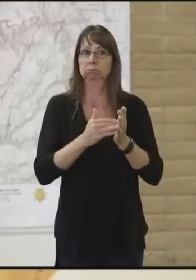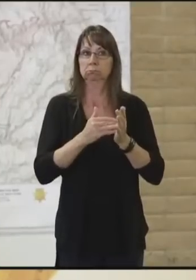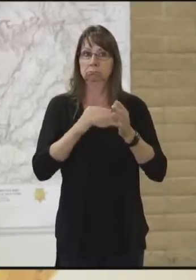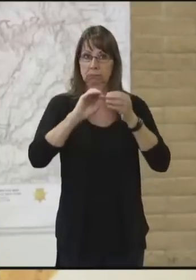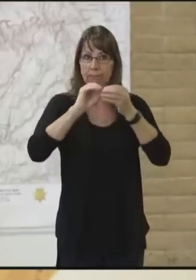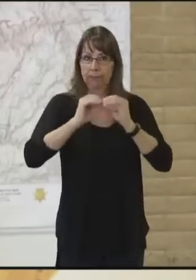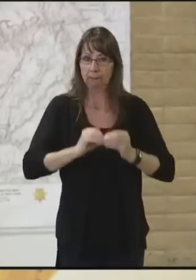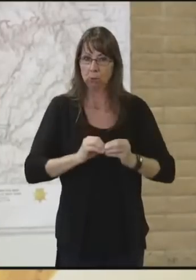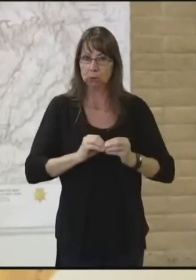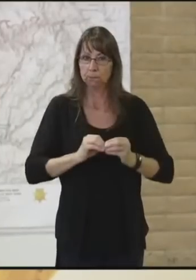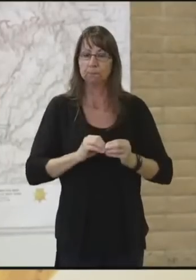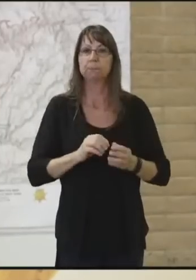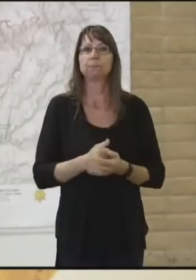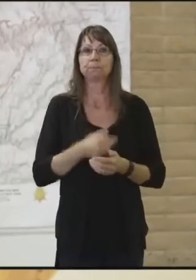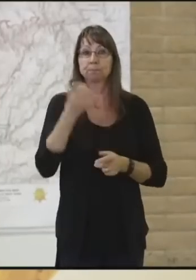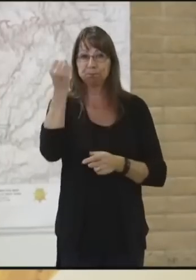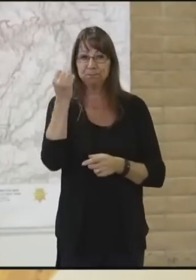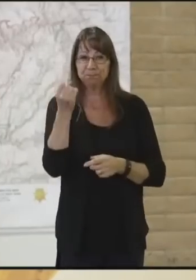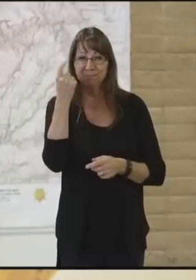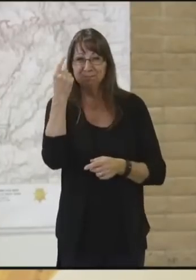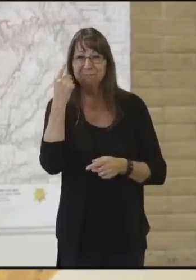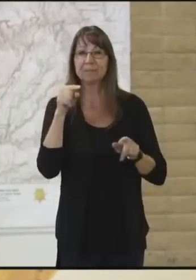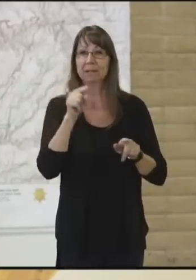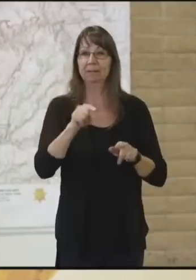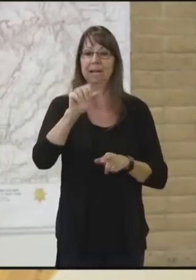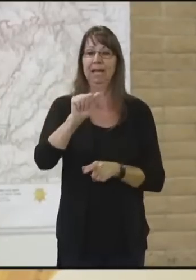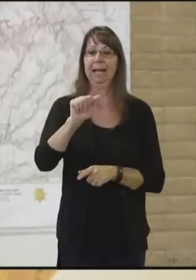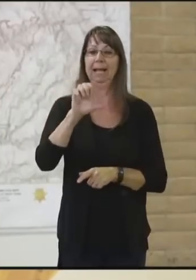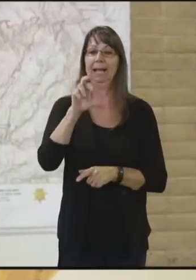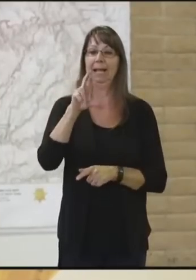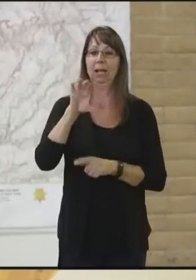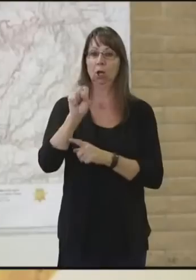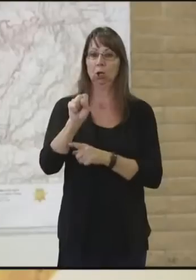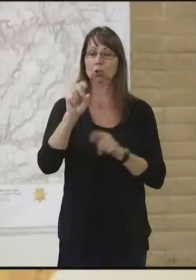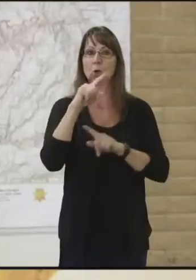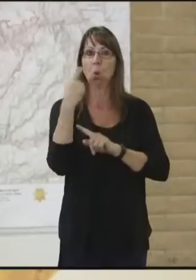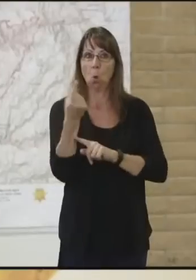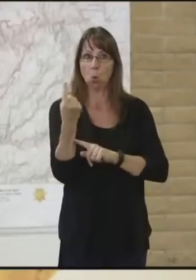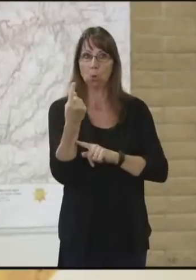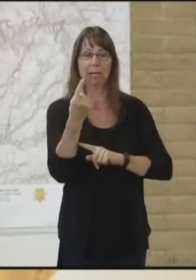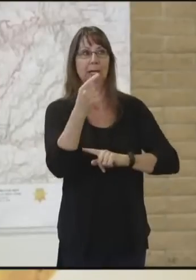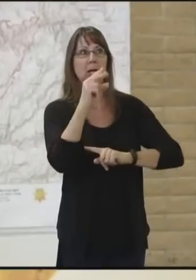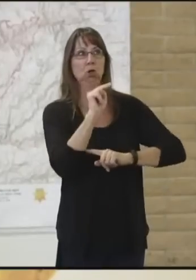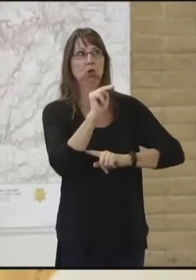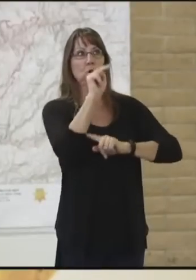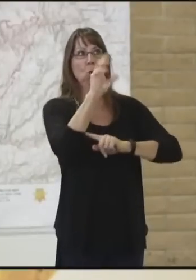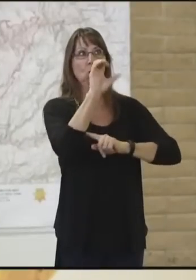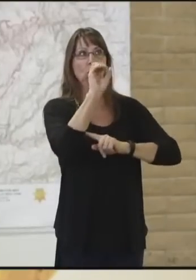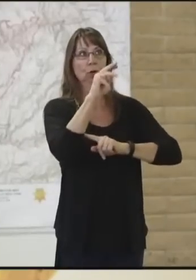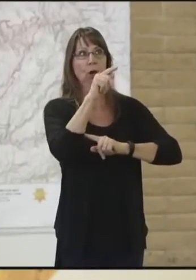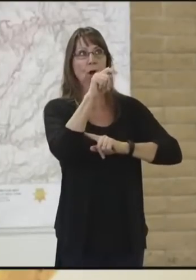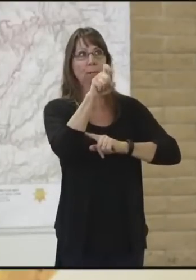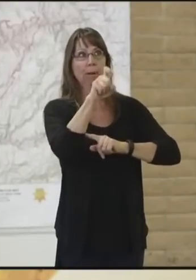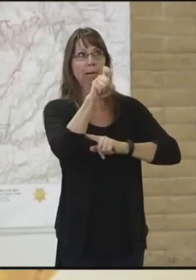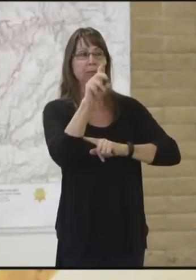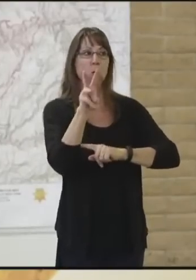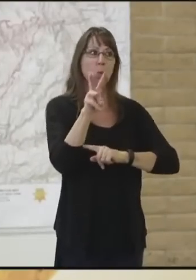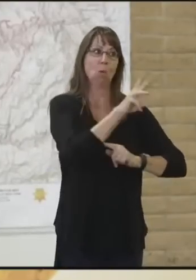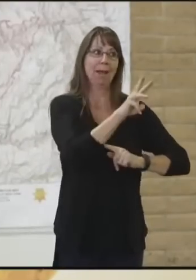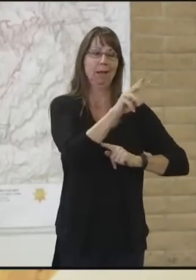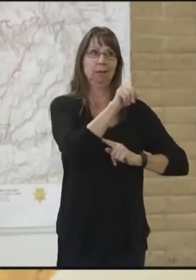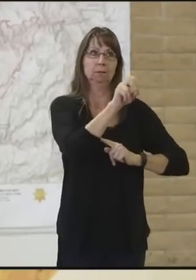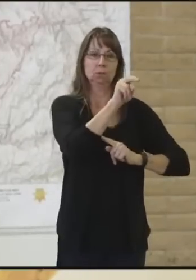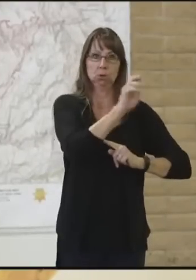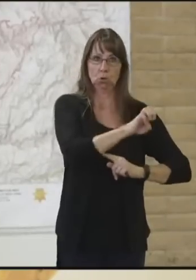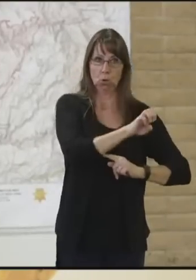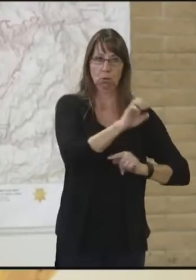These are just the acreage numbers for the North Complex West Zone. So the part of the